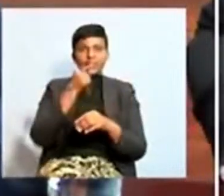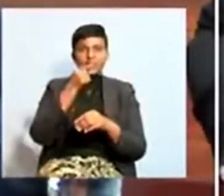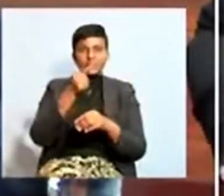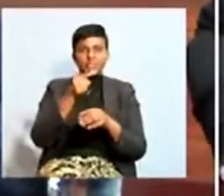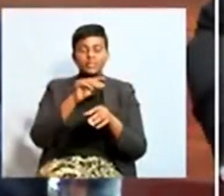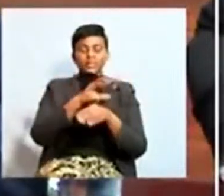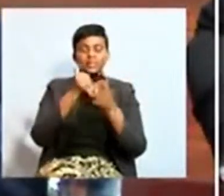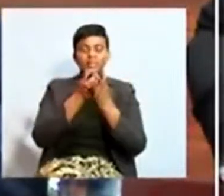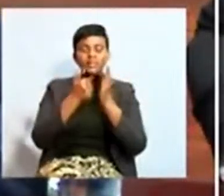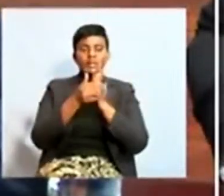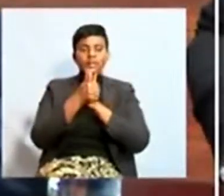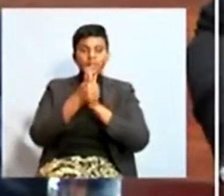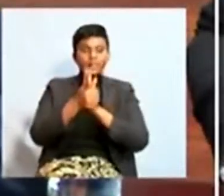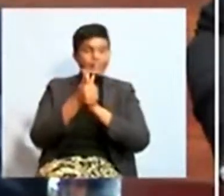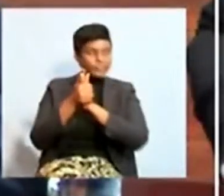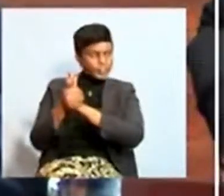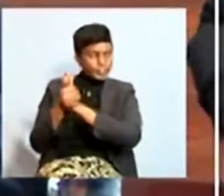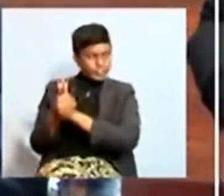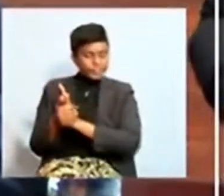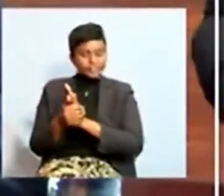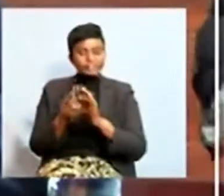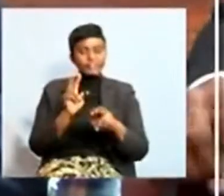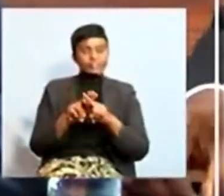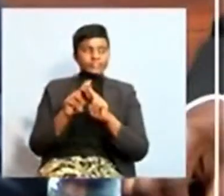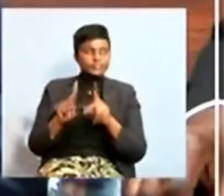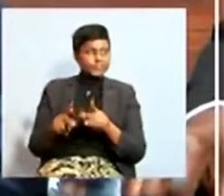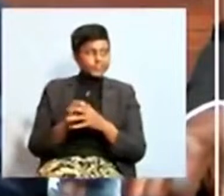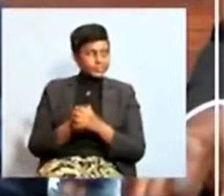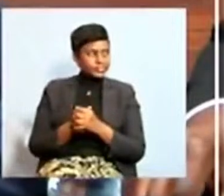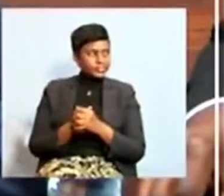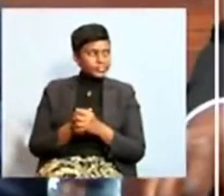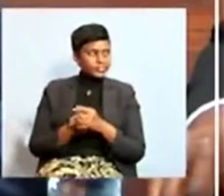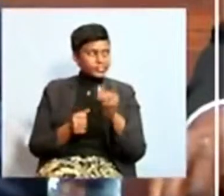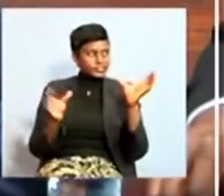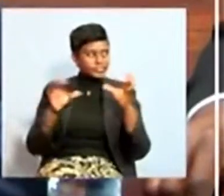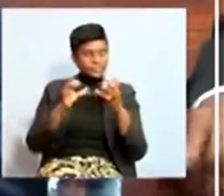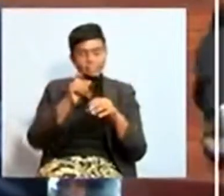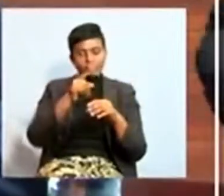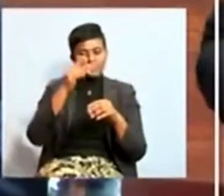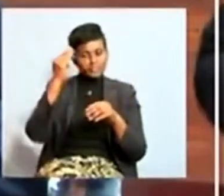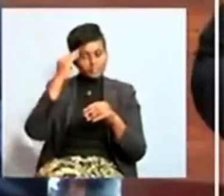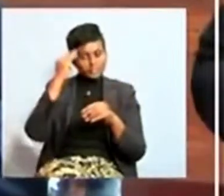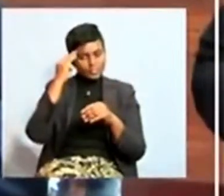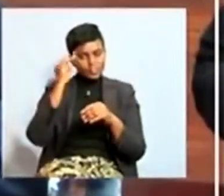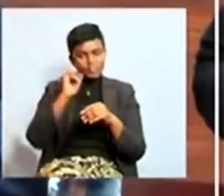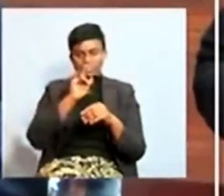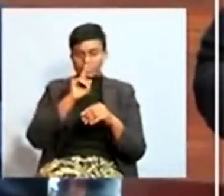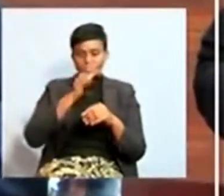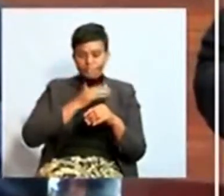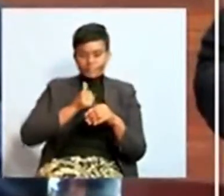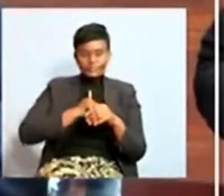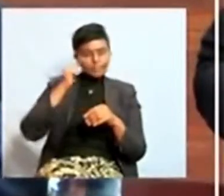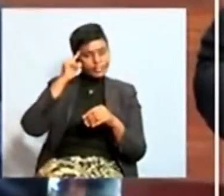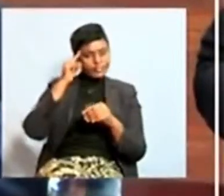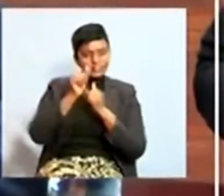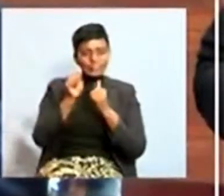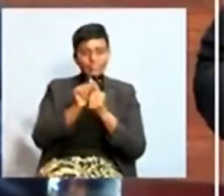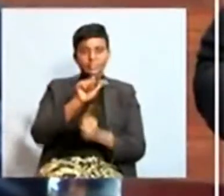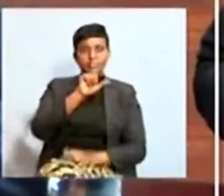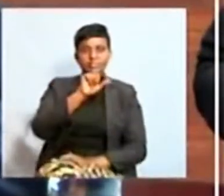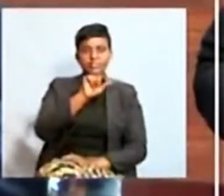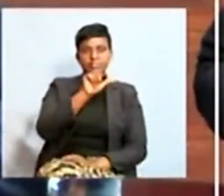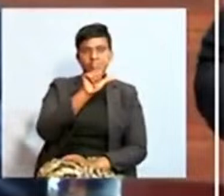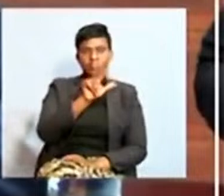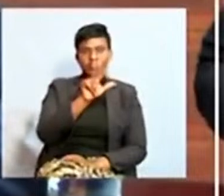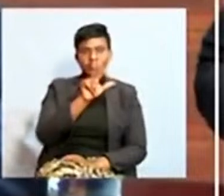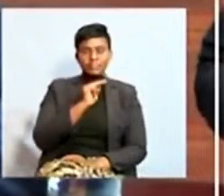drive industrialization. Chair, the committee may note that I think about 2023,